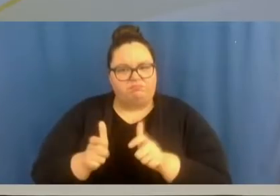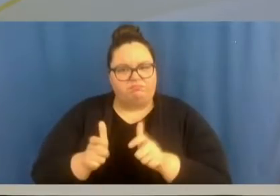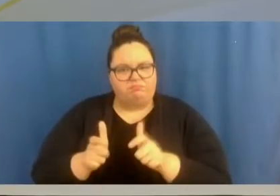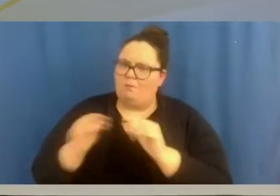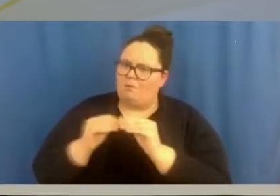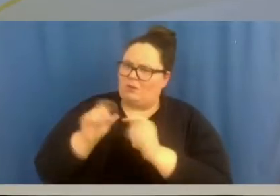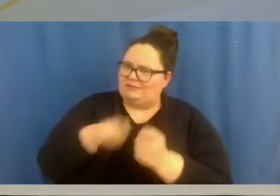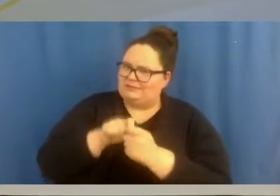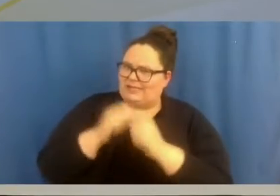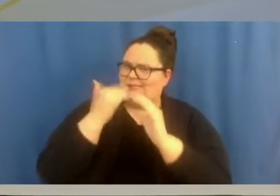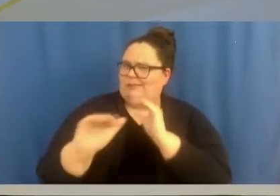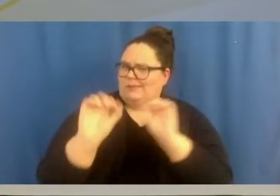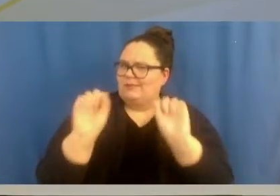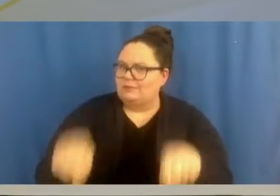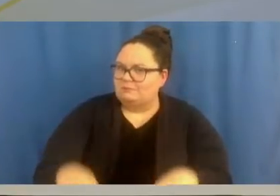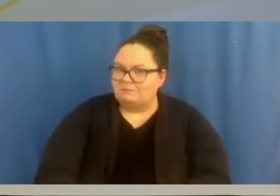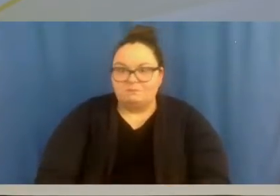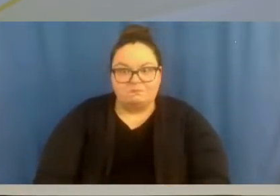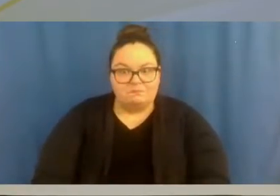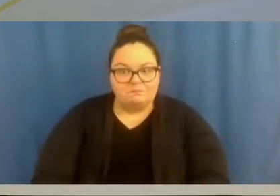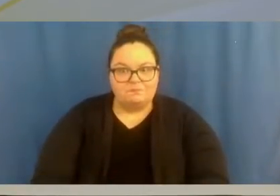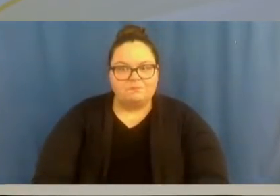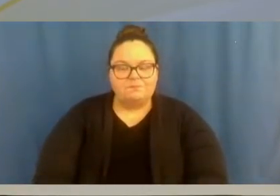them to you here after this conference.